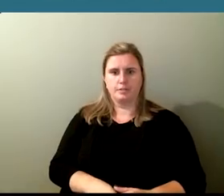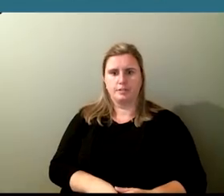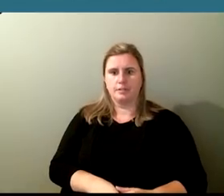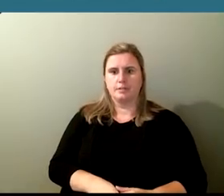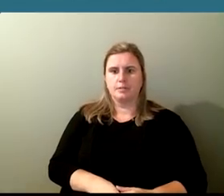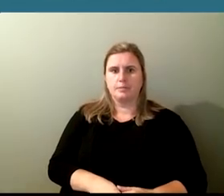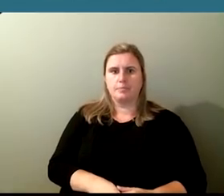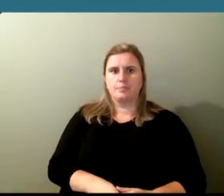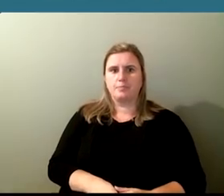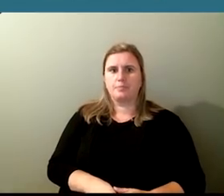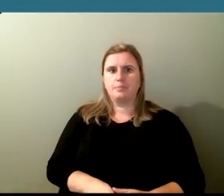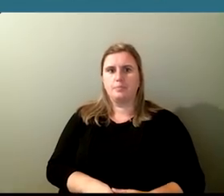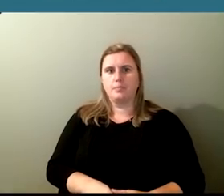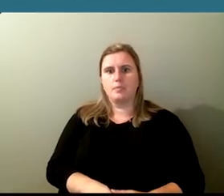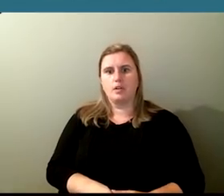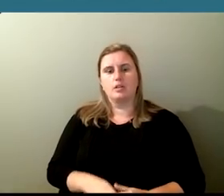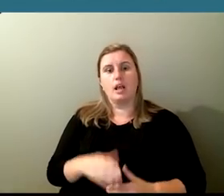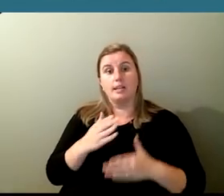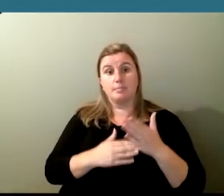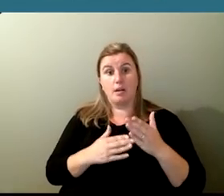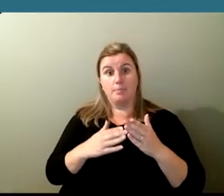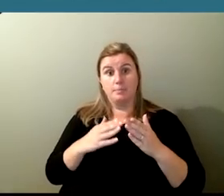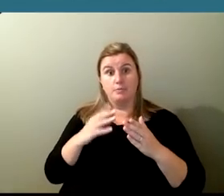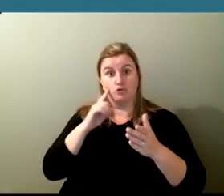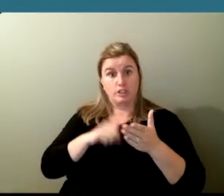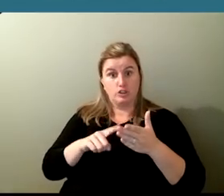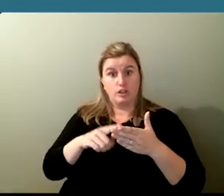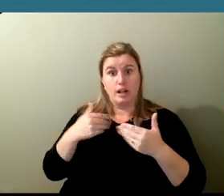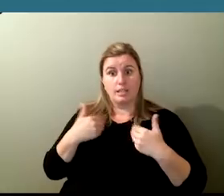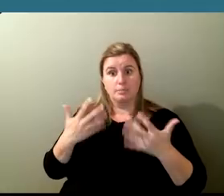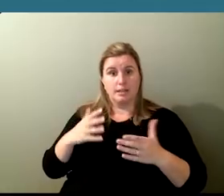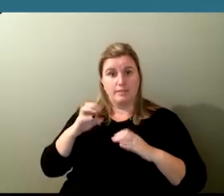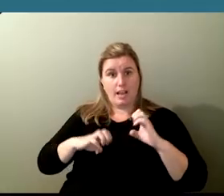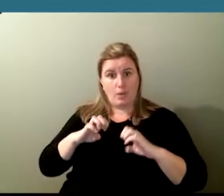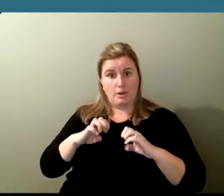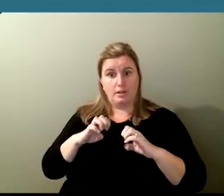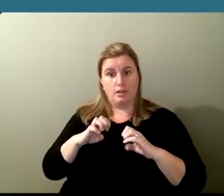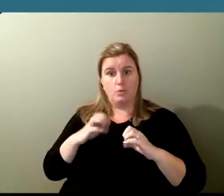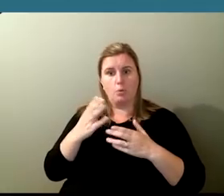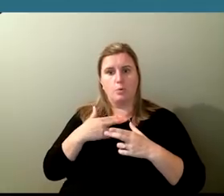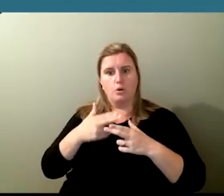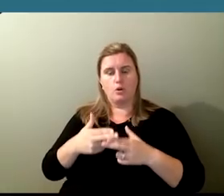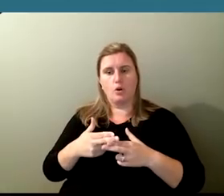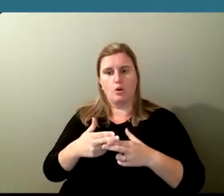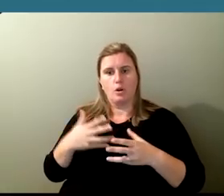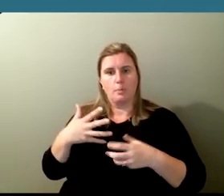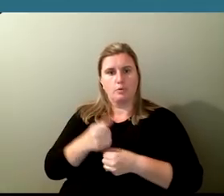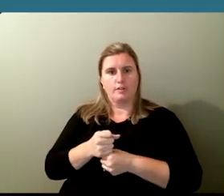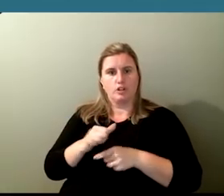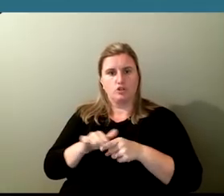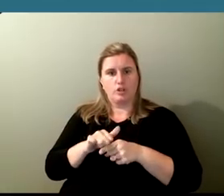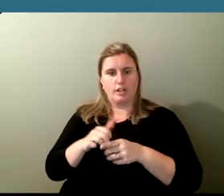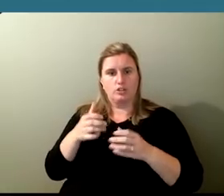So there has been some research that has evaluated what we would call abbreviated training strategies